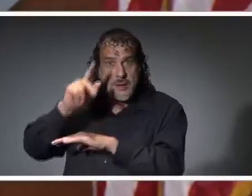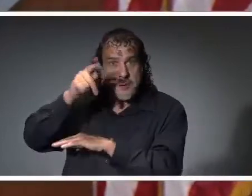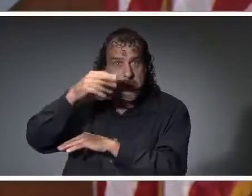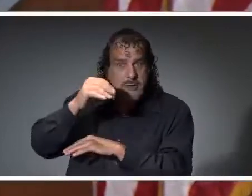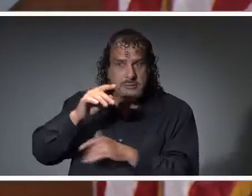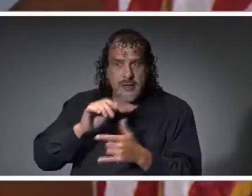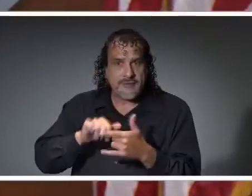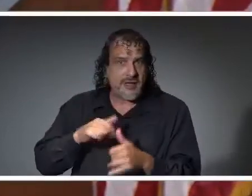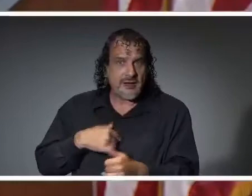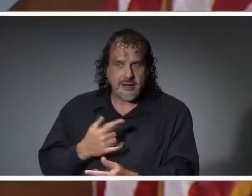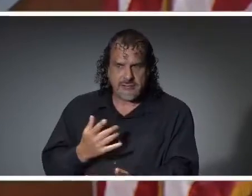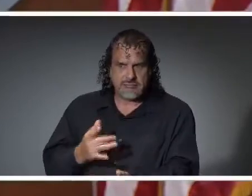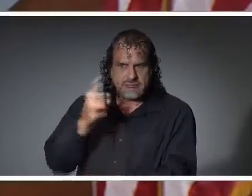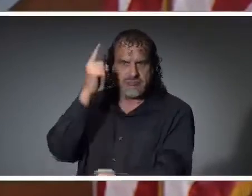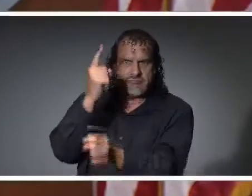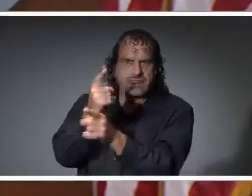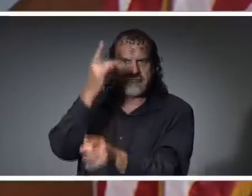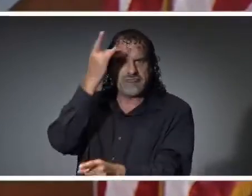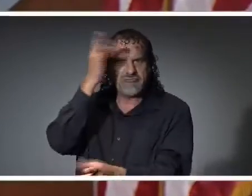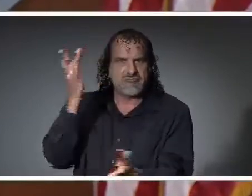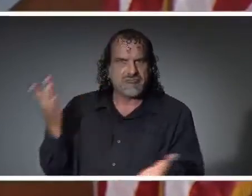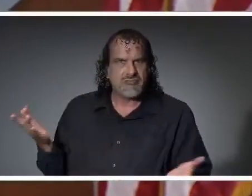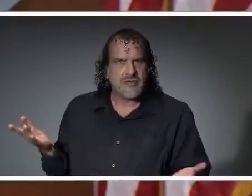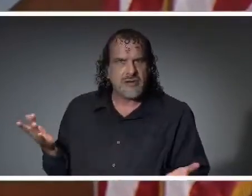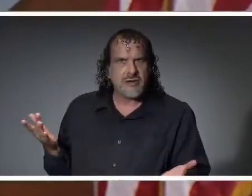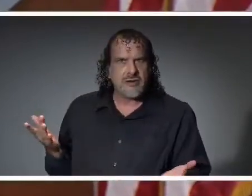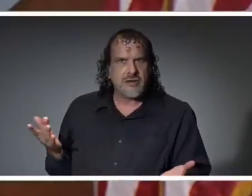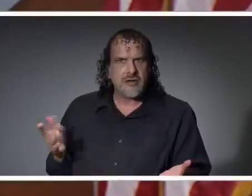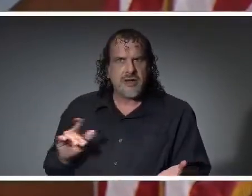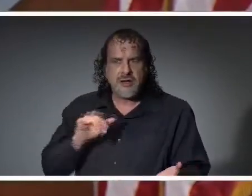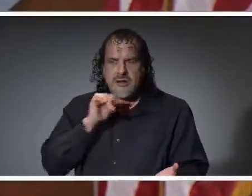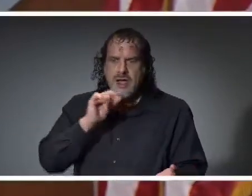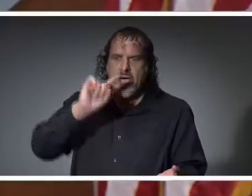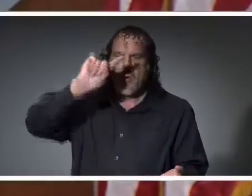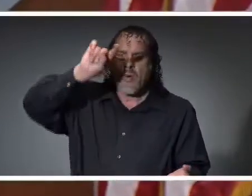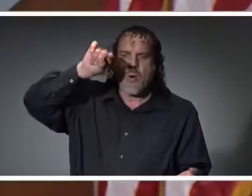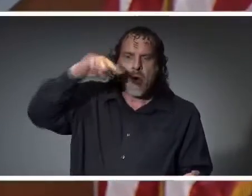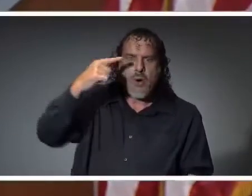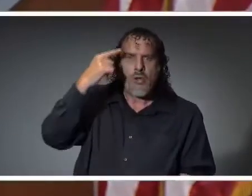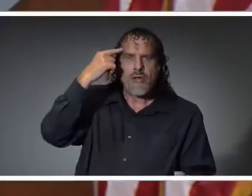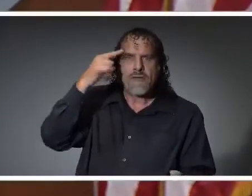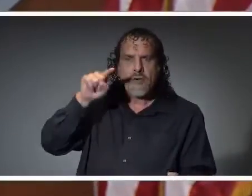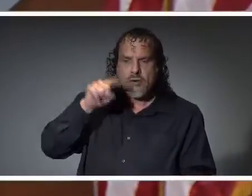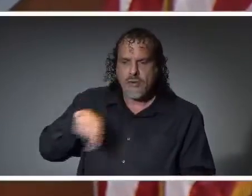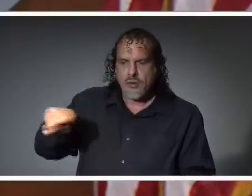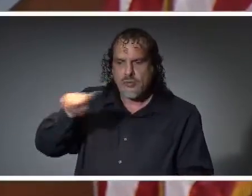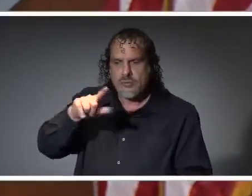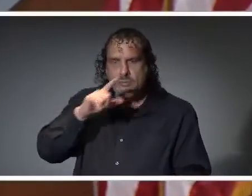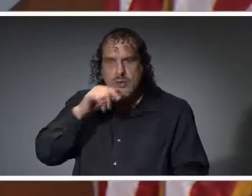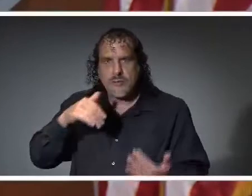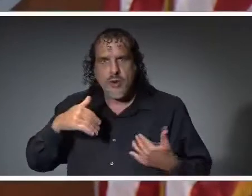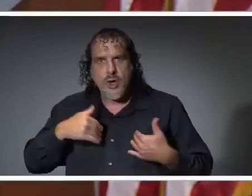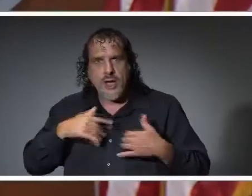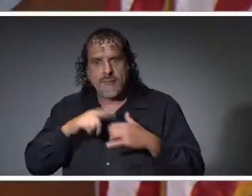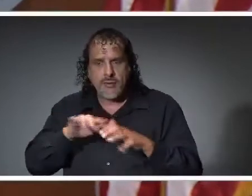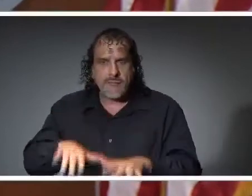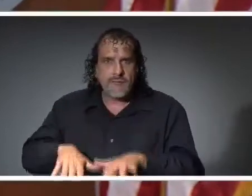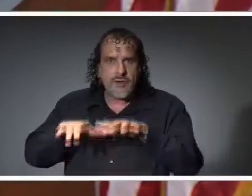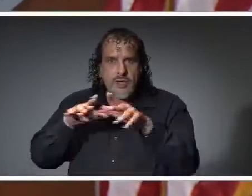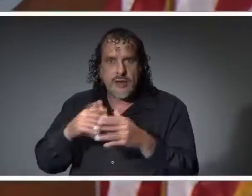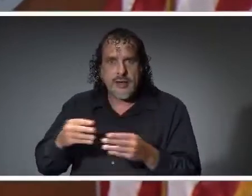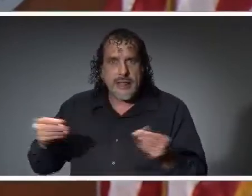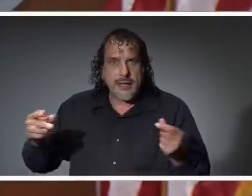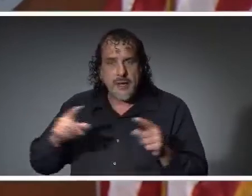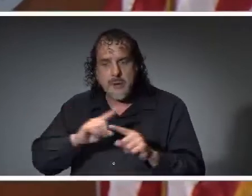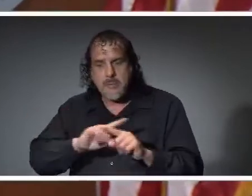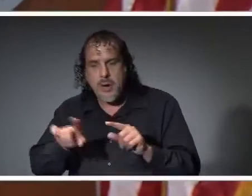not only for those individuals that are in the way of the rising water, but it also makes